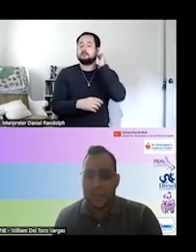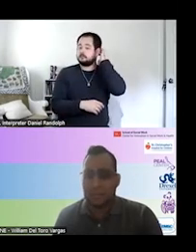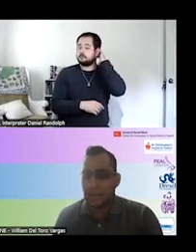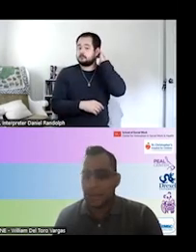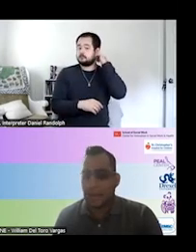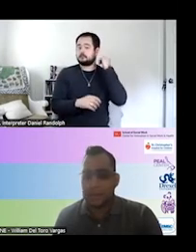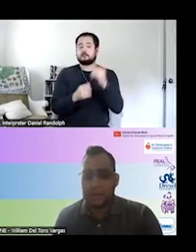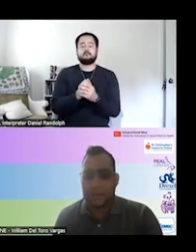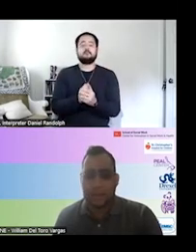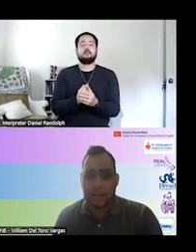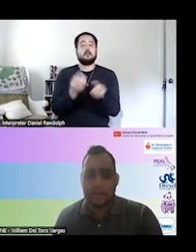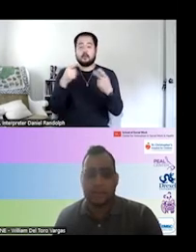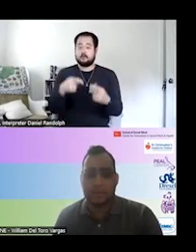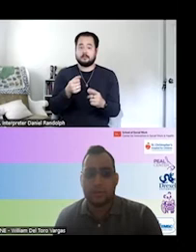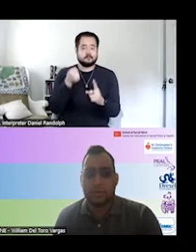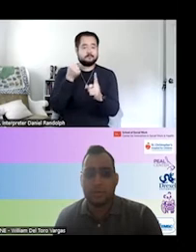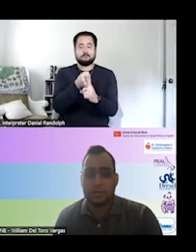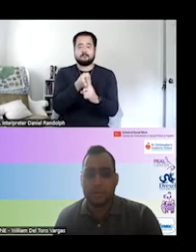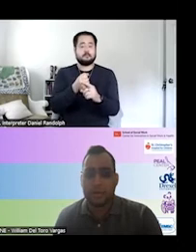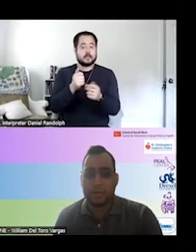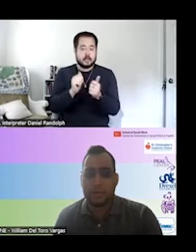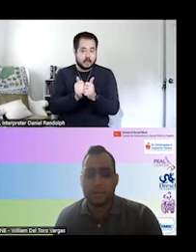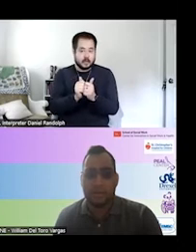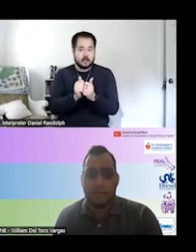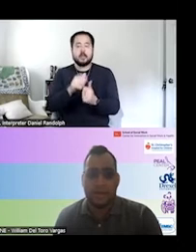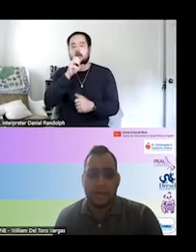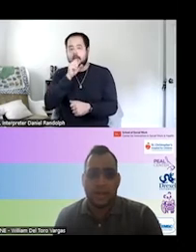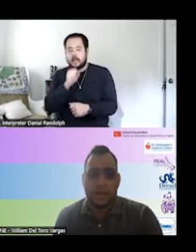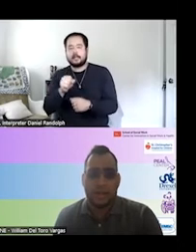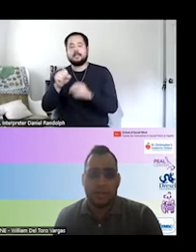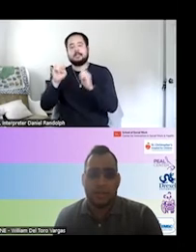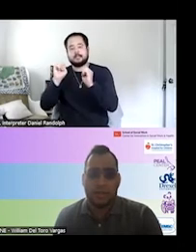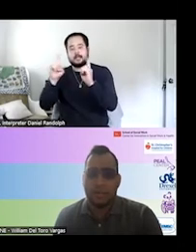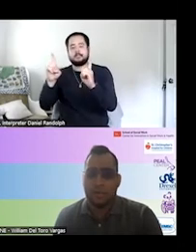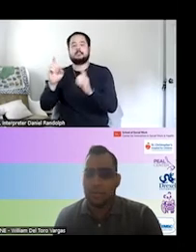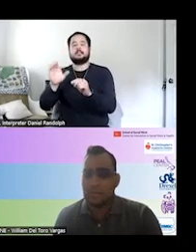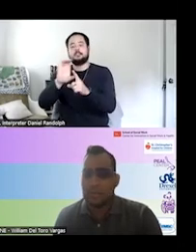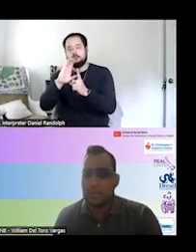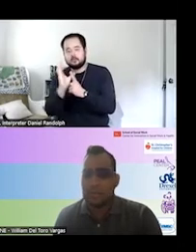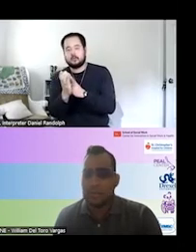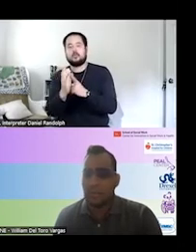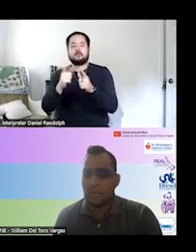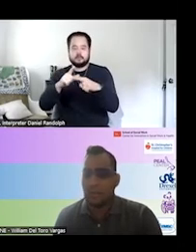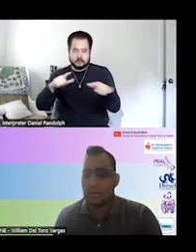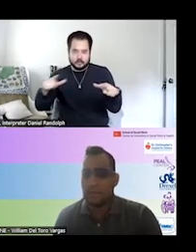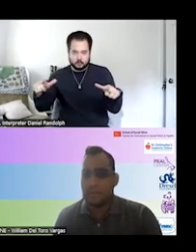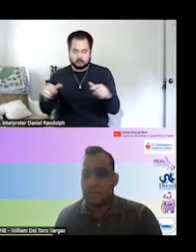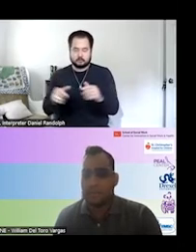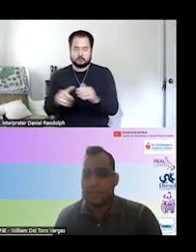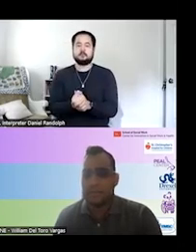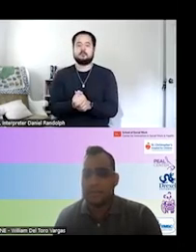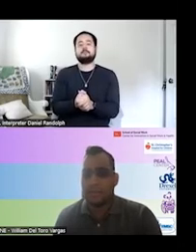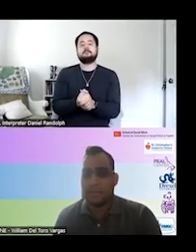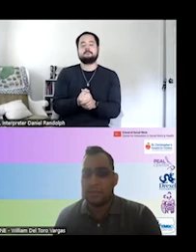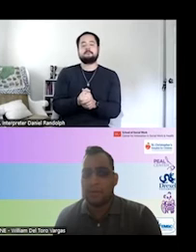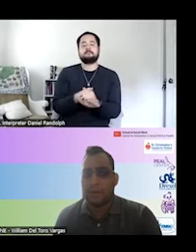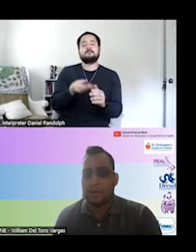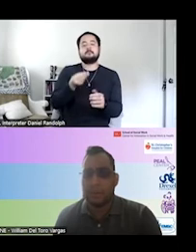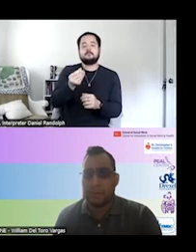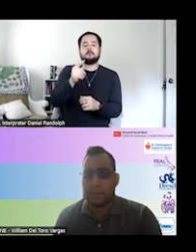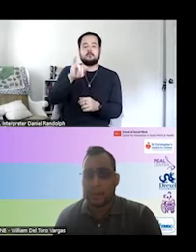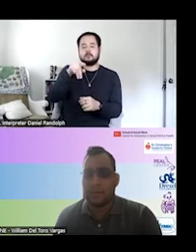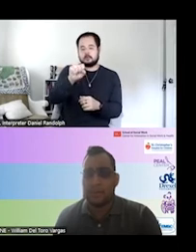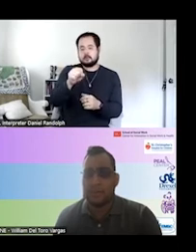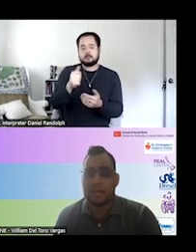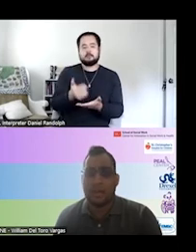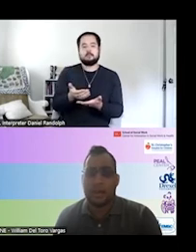is impacted by age, education, culture, and language. And so some tips to address health literacy and practices for both